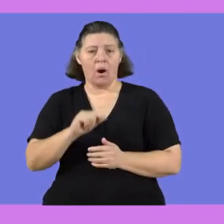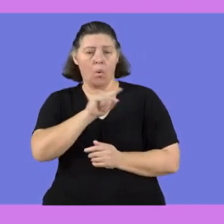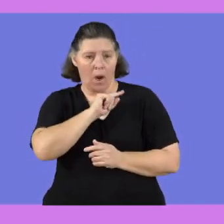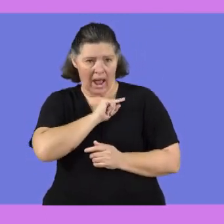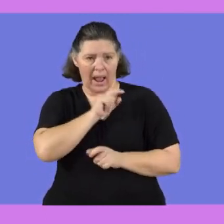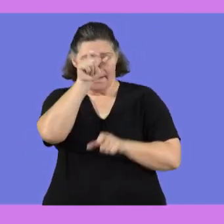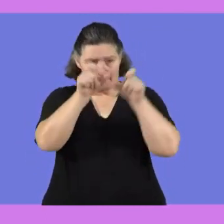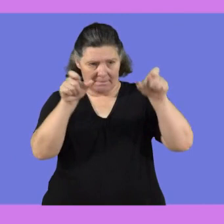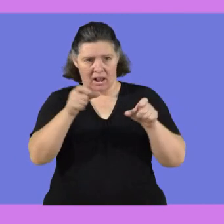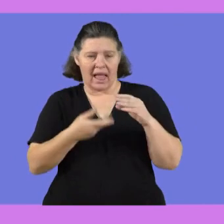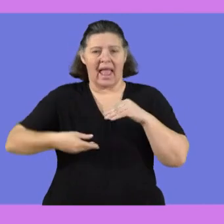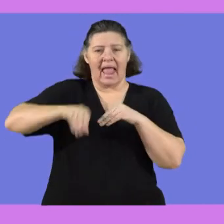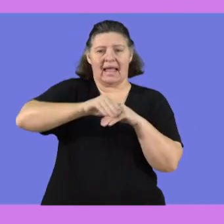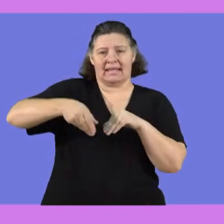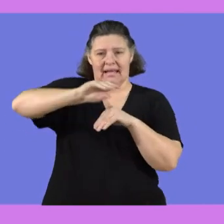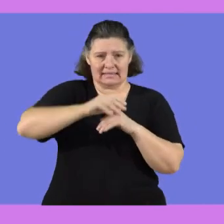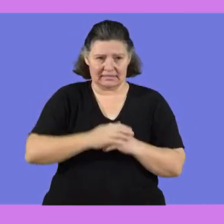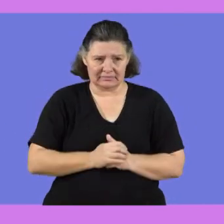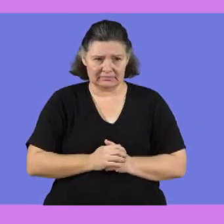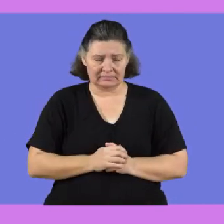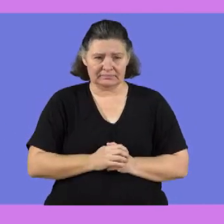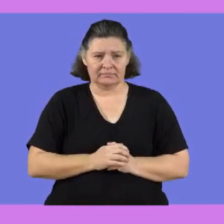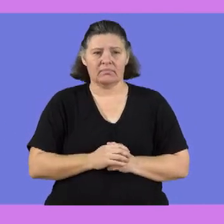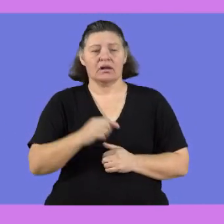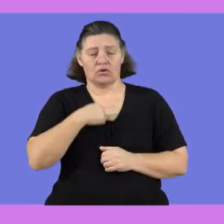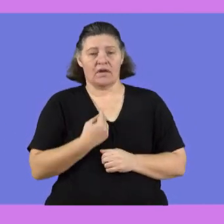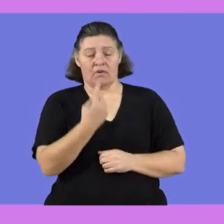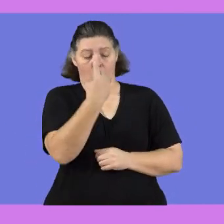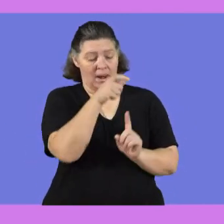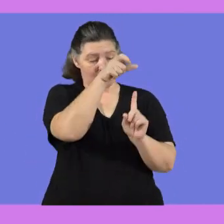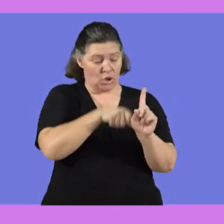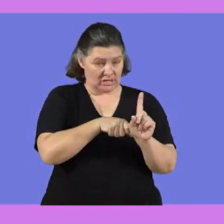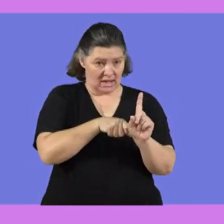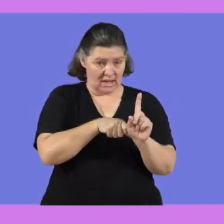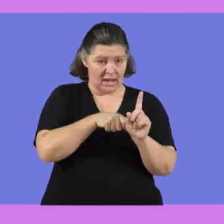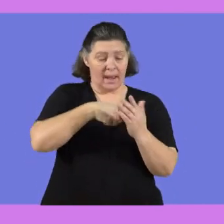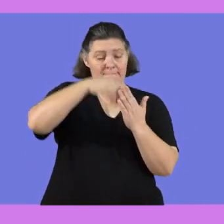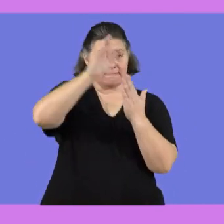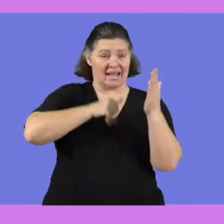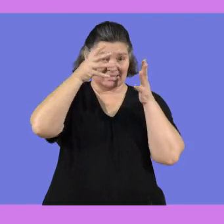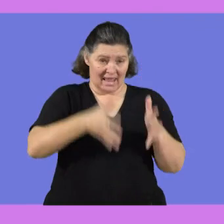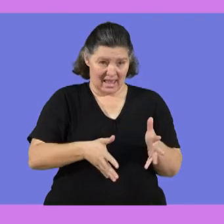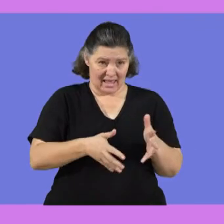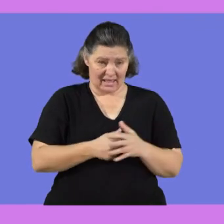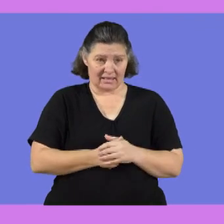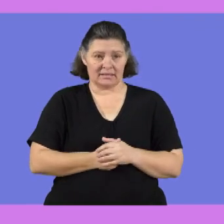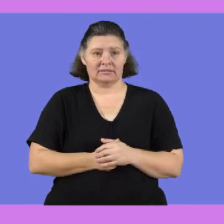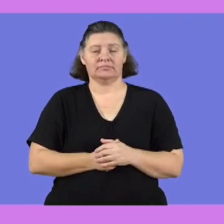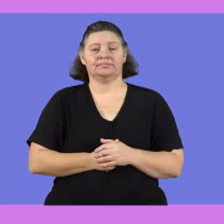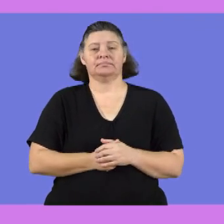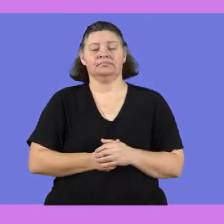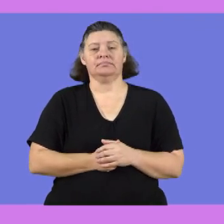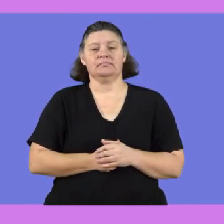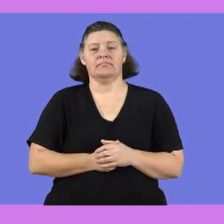people increases. So now, if Pabi got one person, if Pabi's